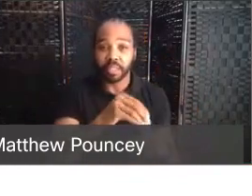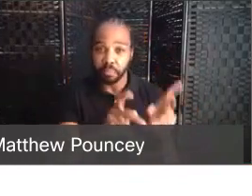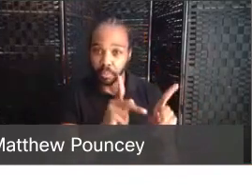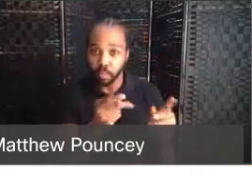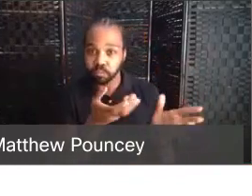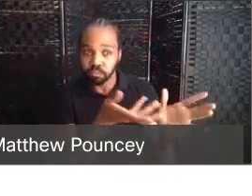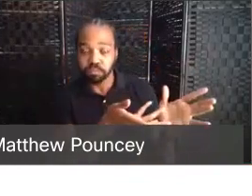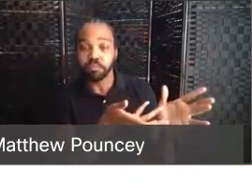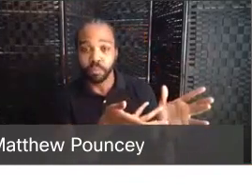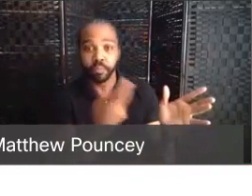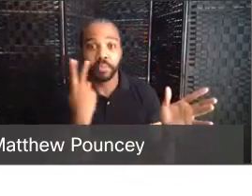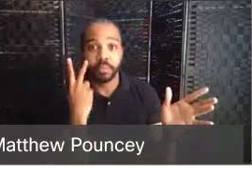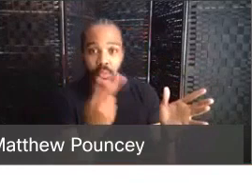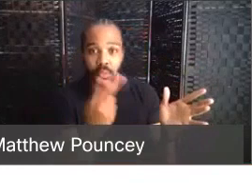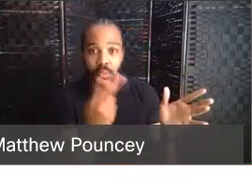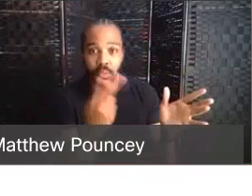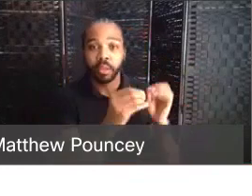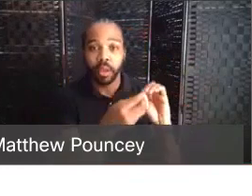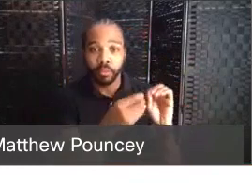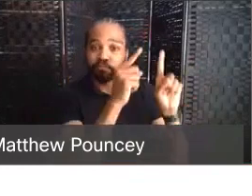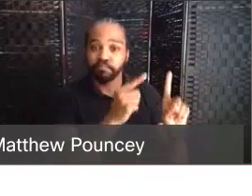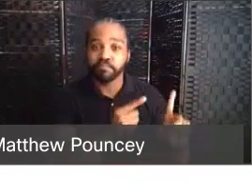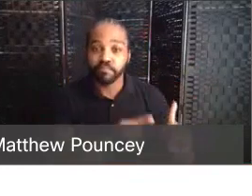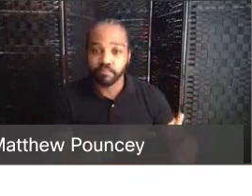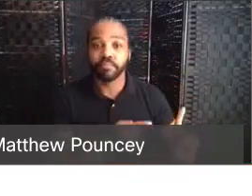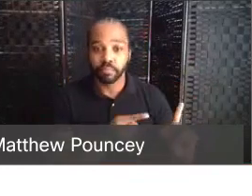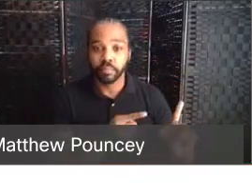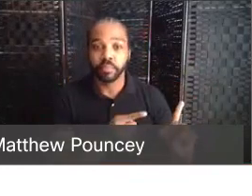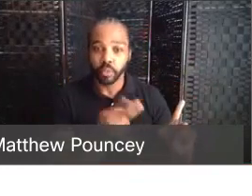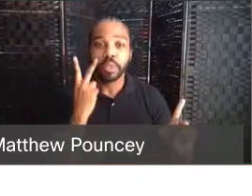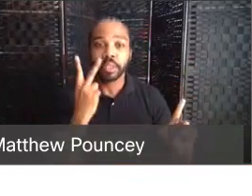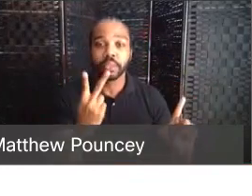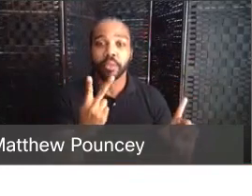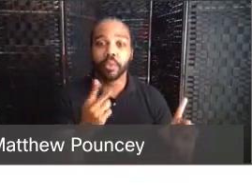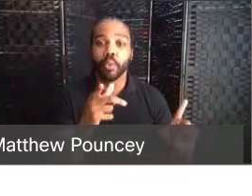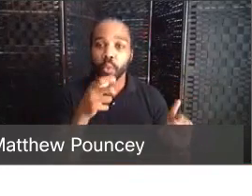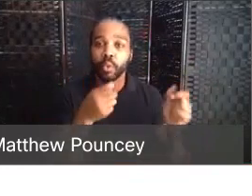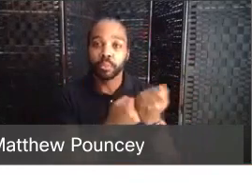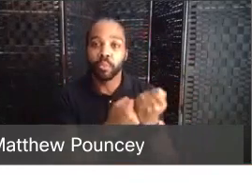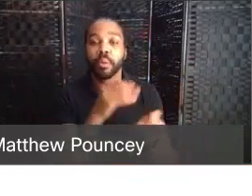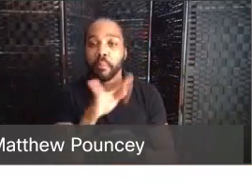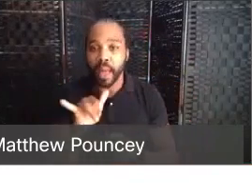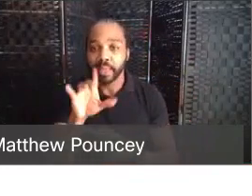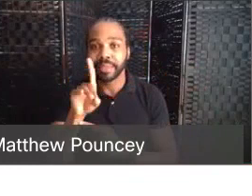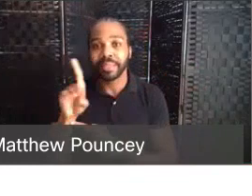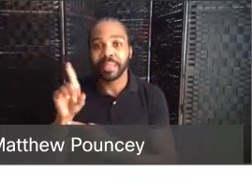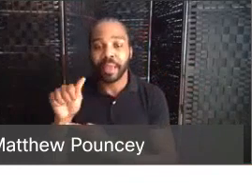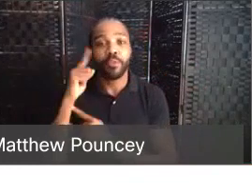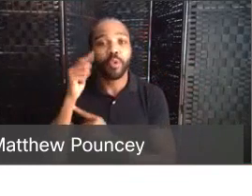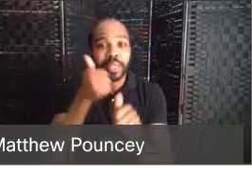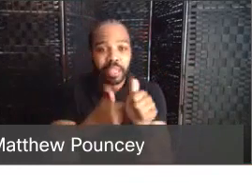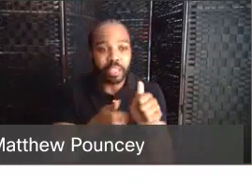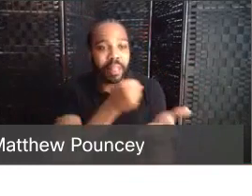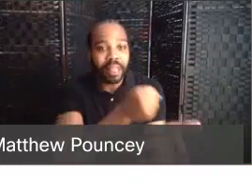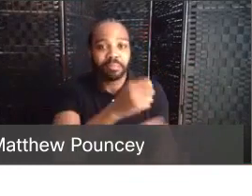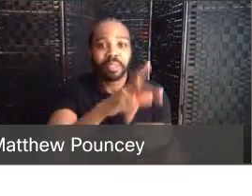the numbers of people supported by DDA in each different placement type. Because, as I've